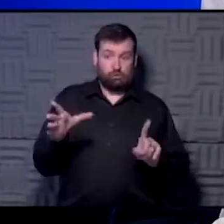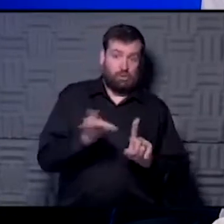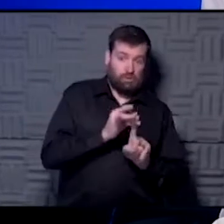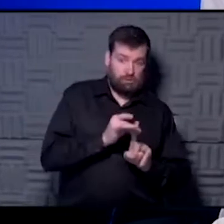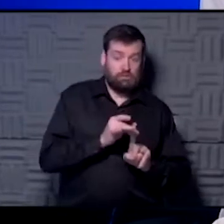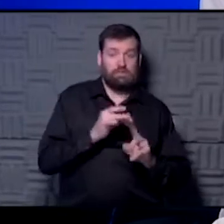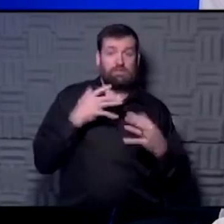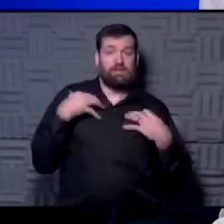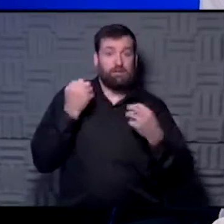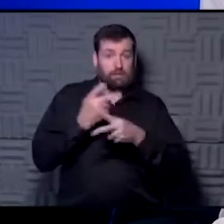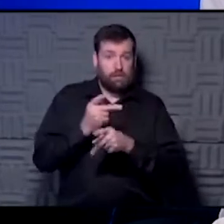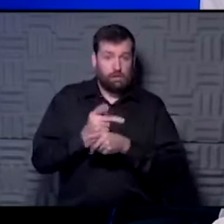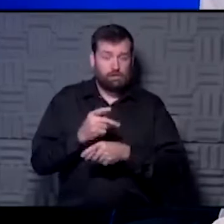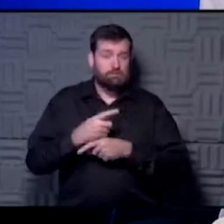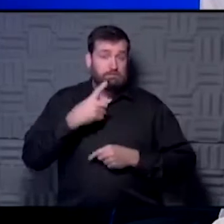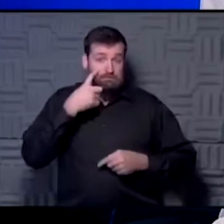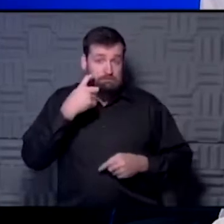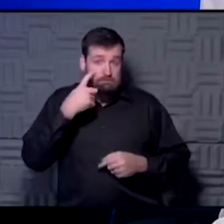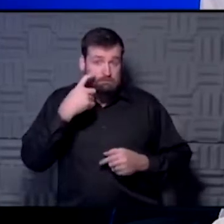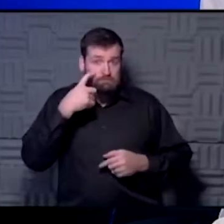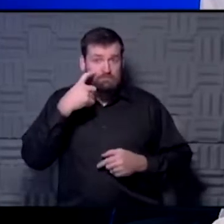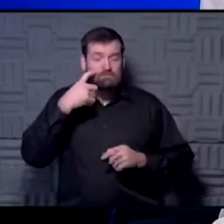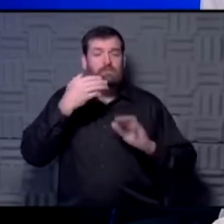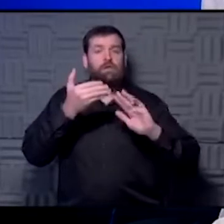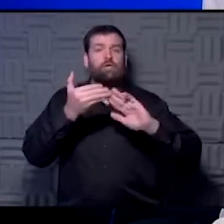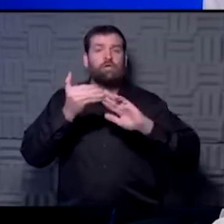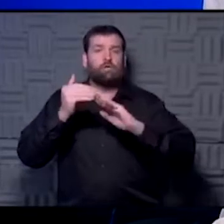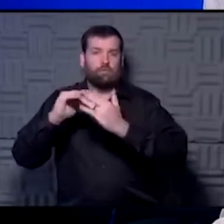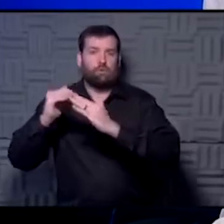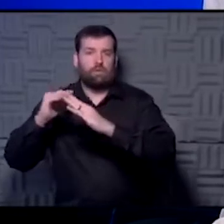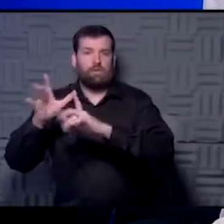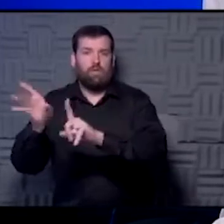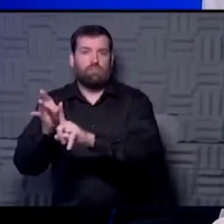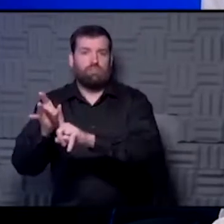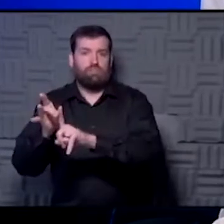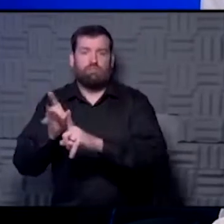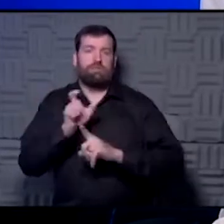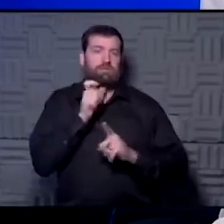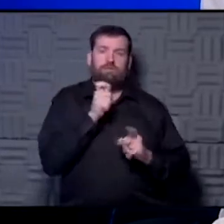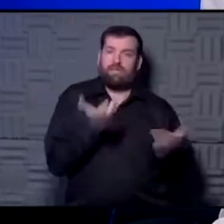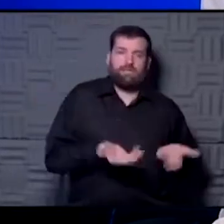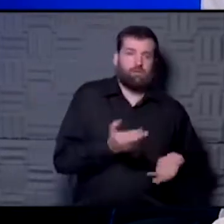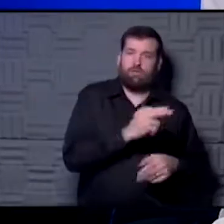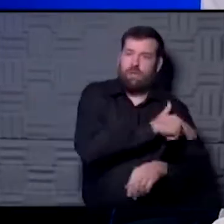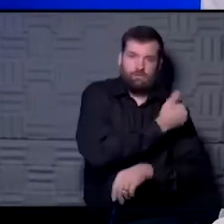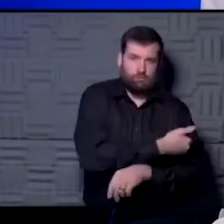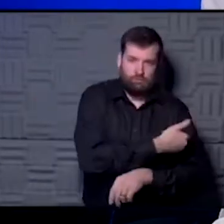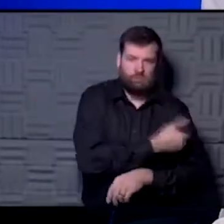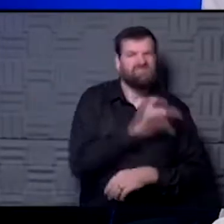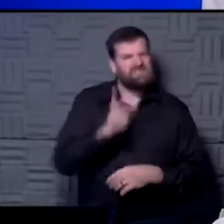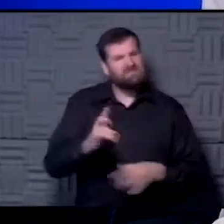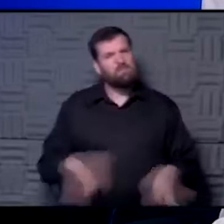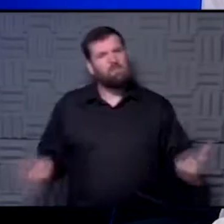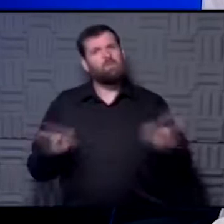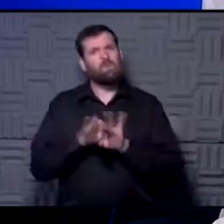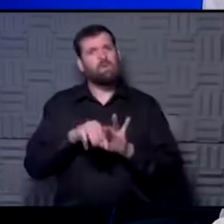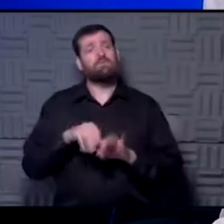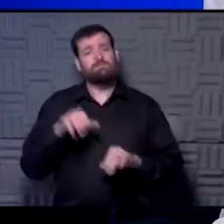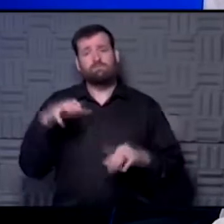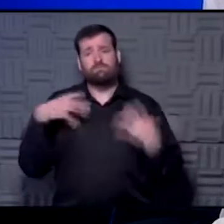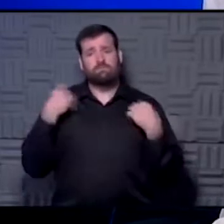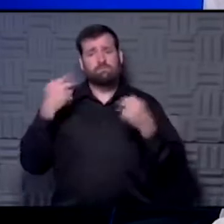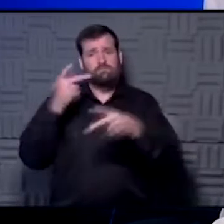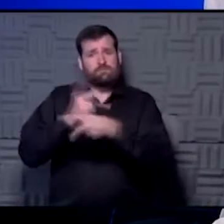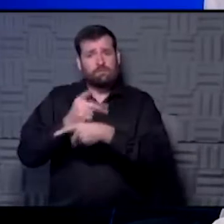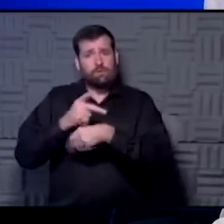healthcare workers, really we think have had a community origin and not a hospital origin. Yeah. So I think that those are really important points. So yes, healthcare